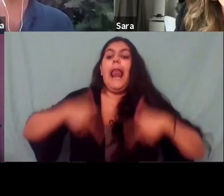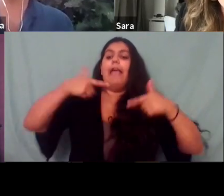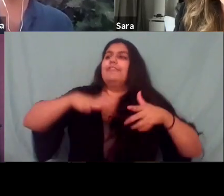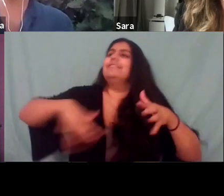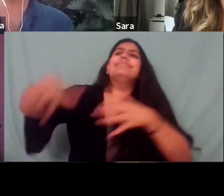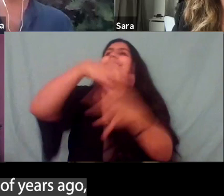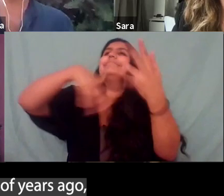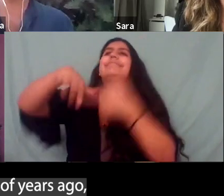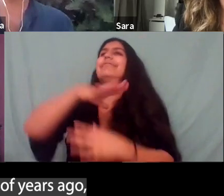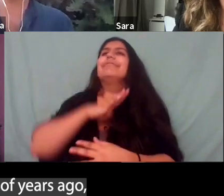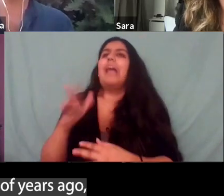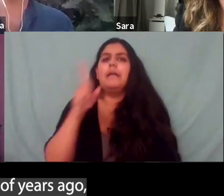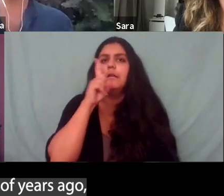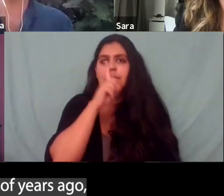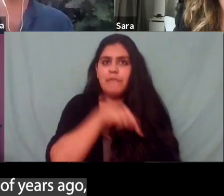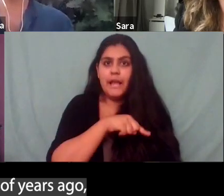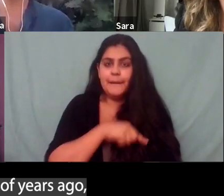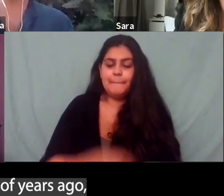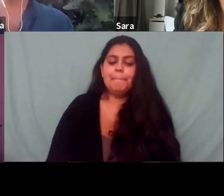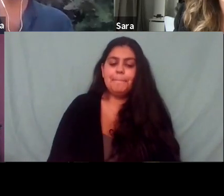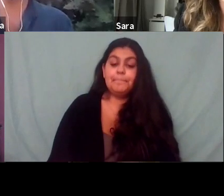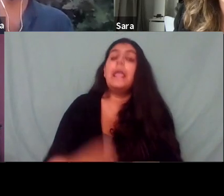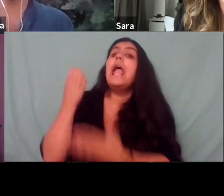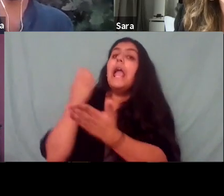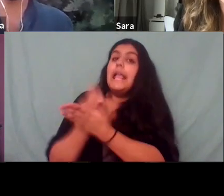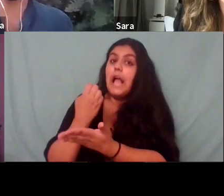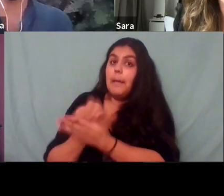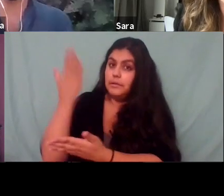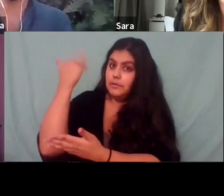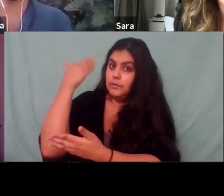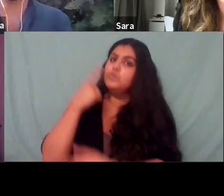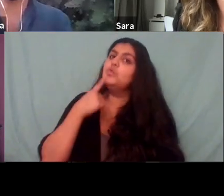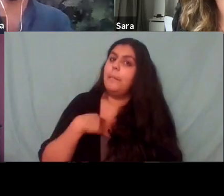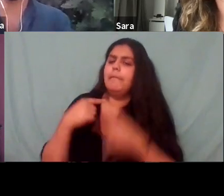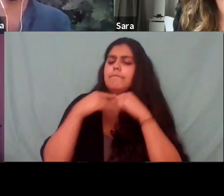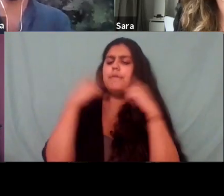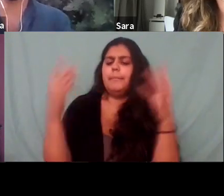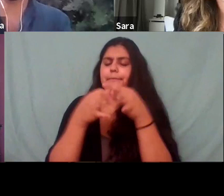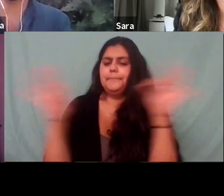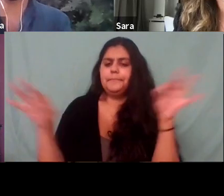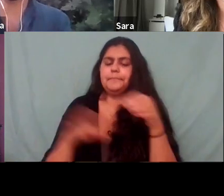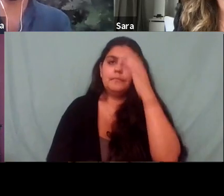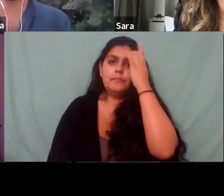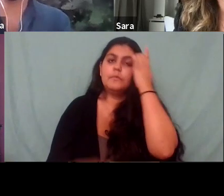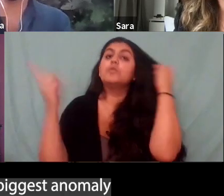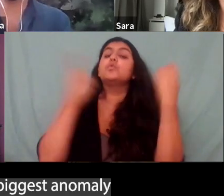Lebanon. A couple of years ago, an economist told me this very famous phrase. She told me